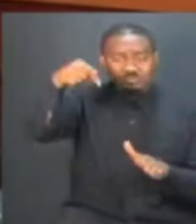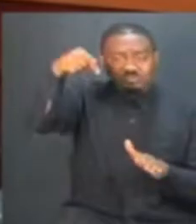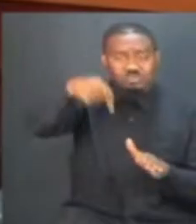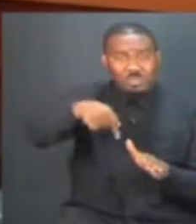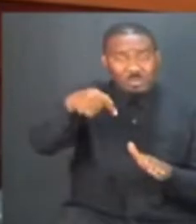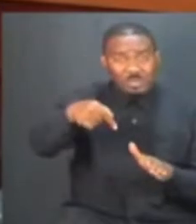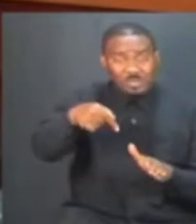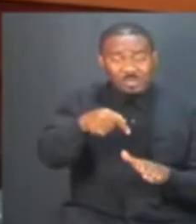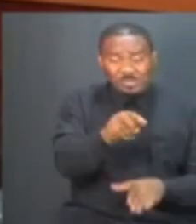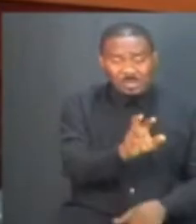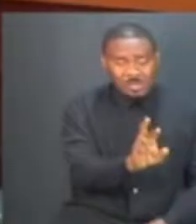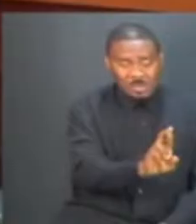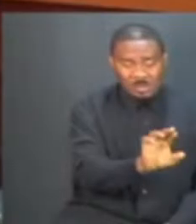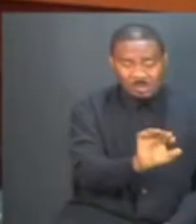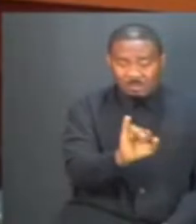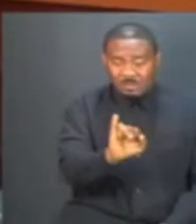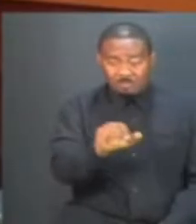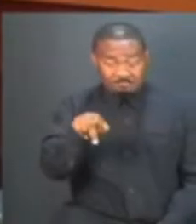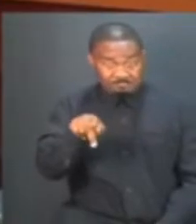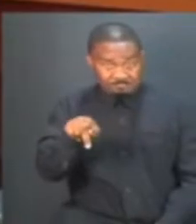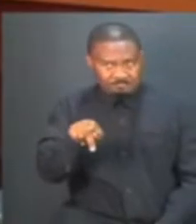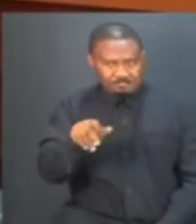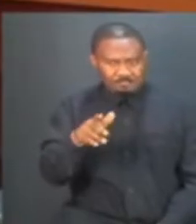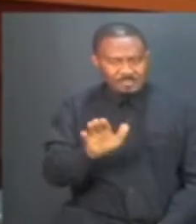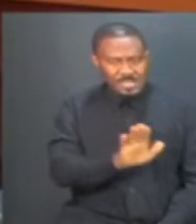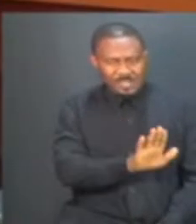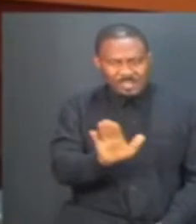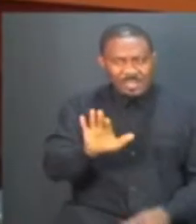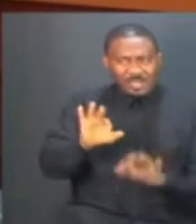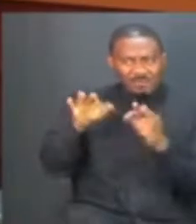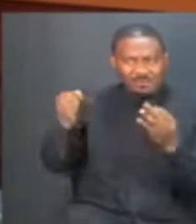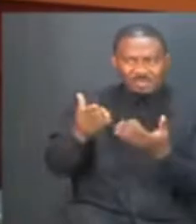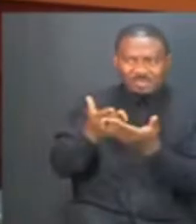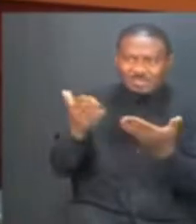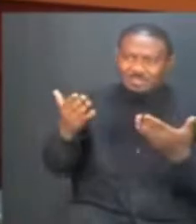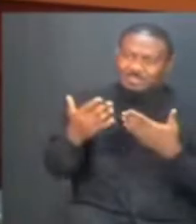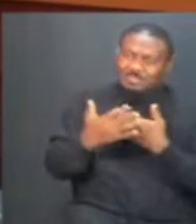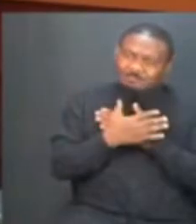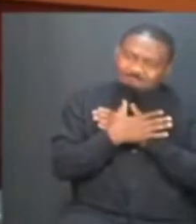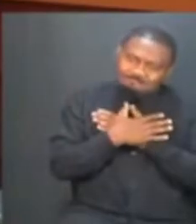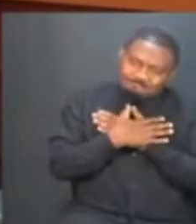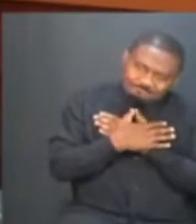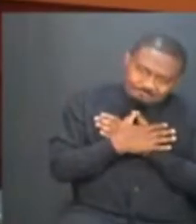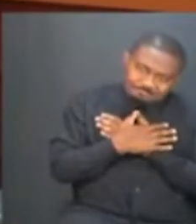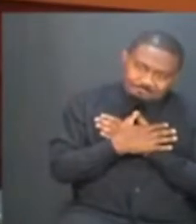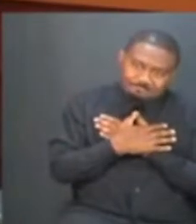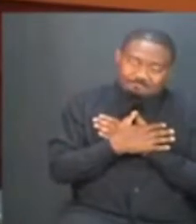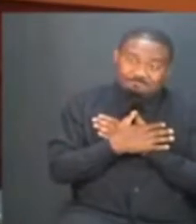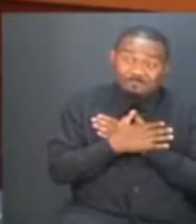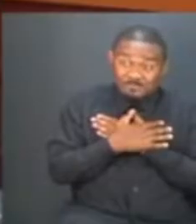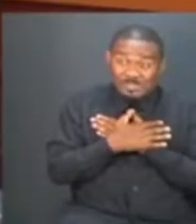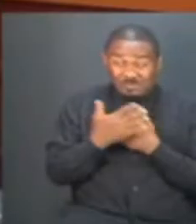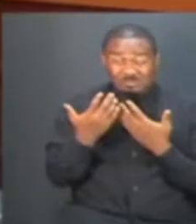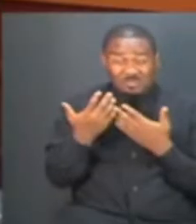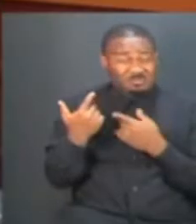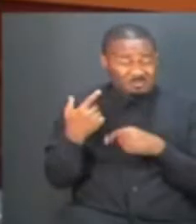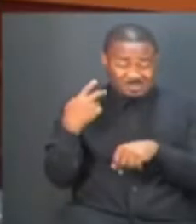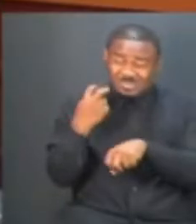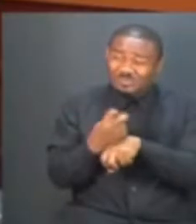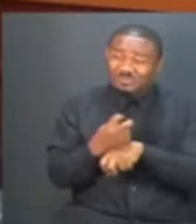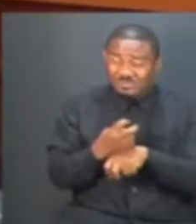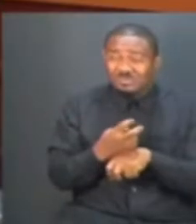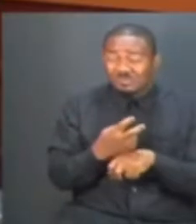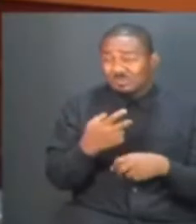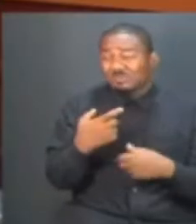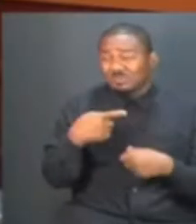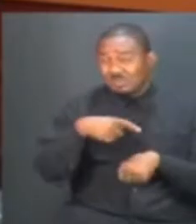the Lord, and may their families find comfort and strength during this difficult time. I